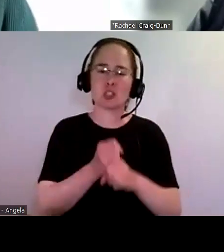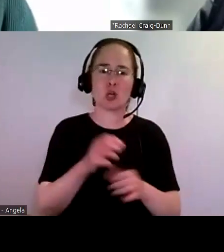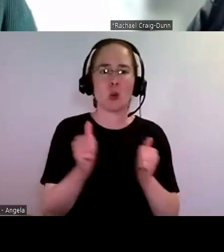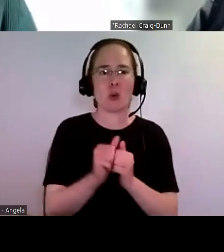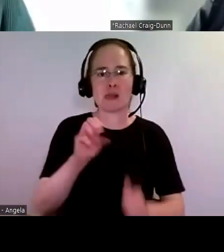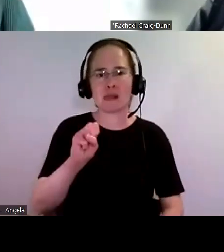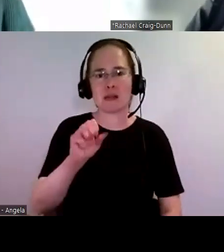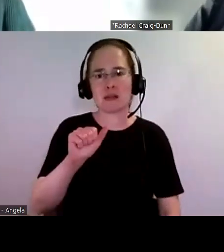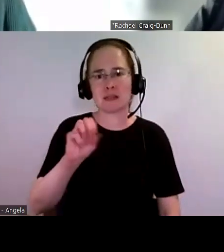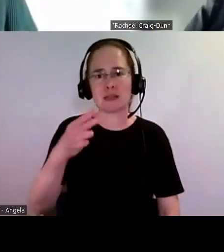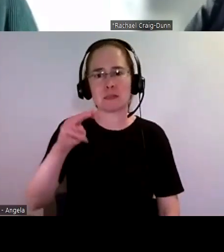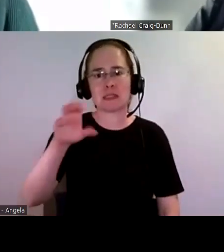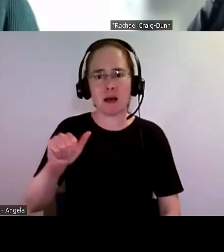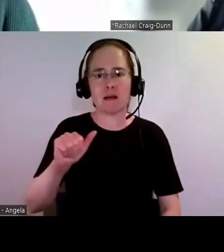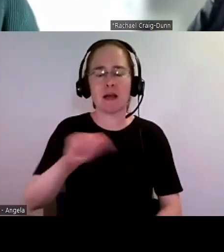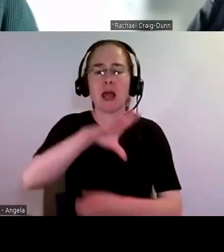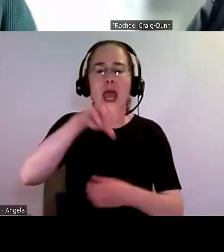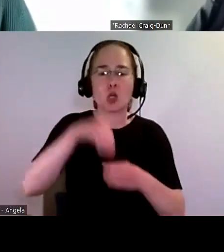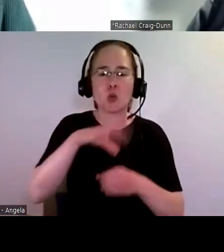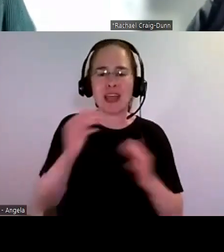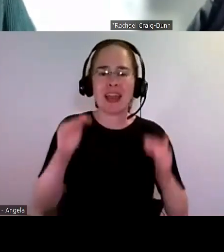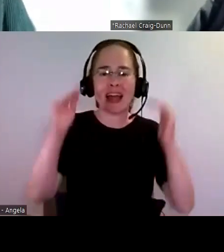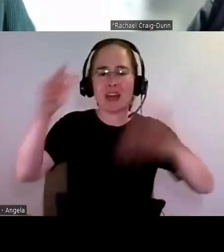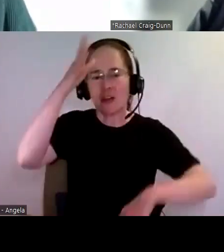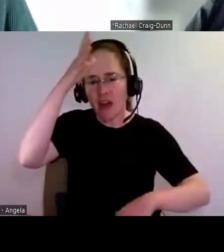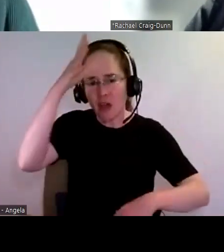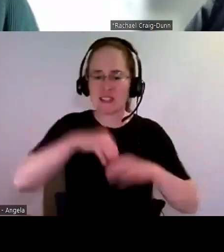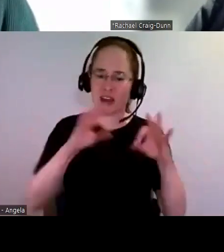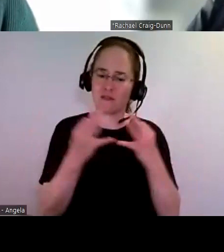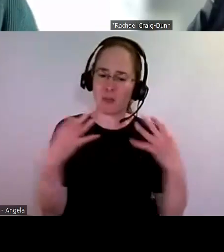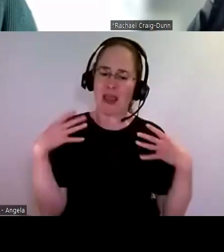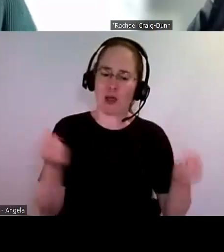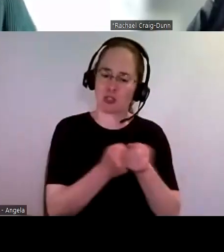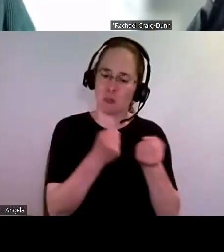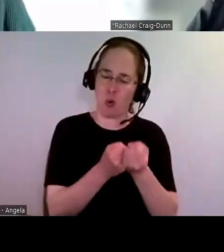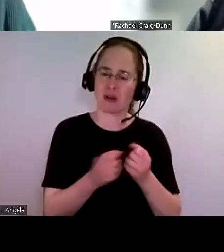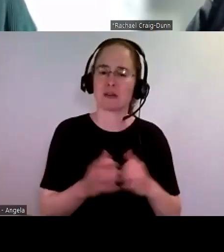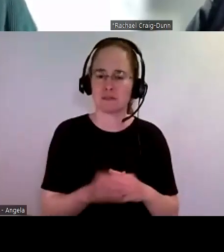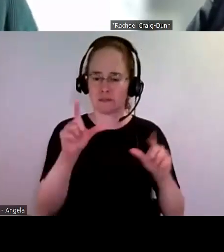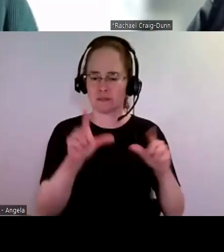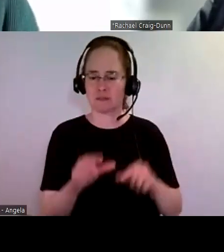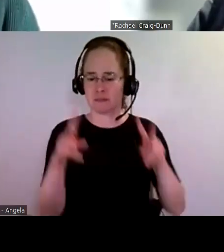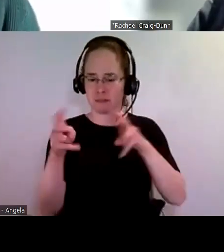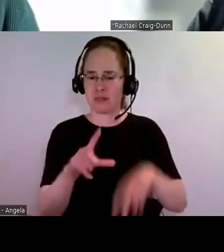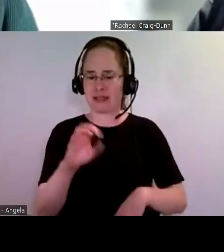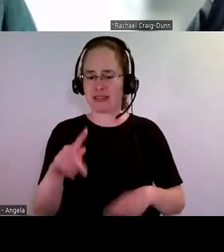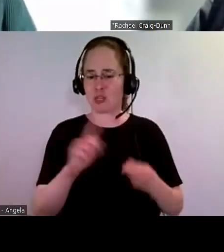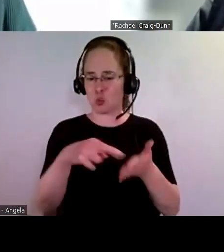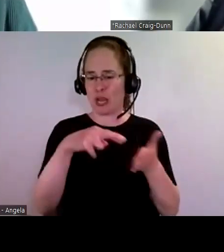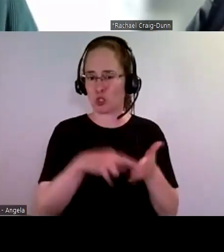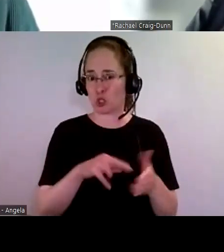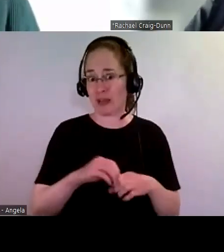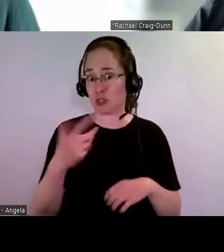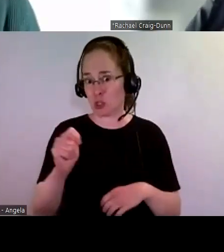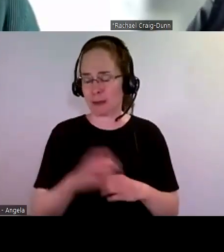about including and elevating fathers in family mental health support. And I put a link to the registration in the chat as well. So to close